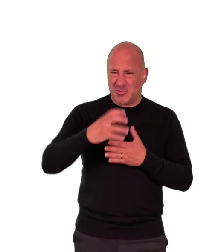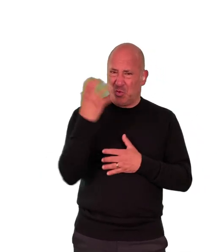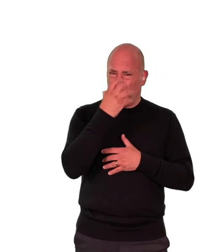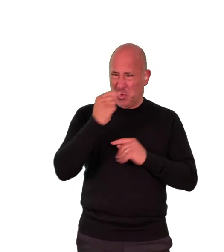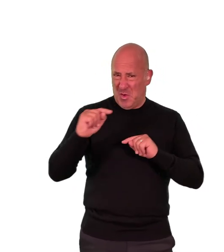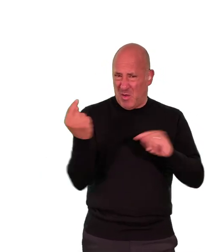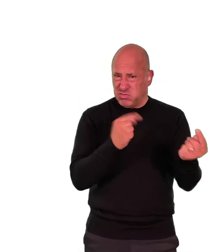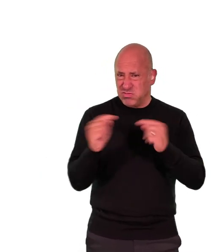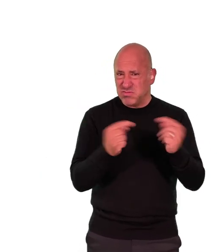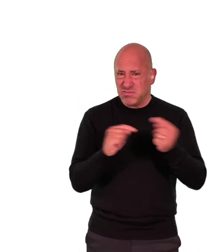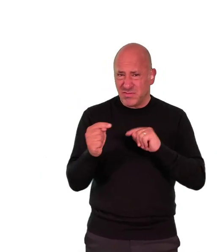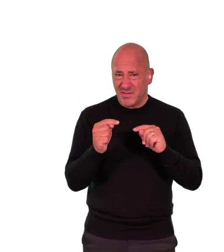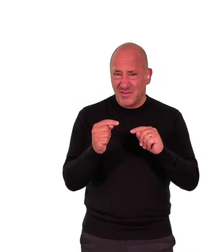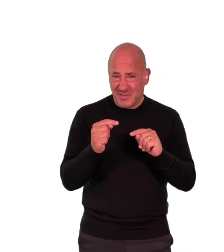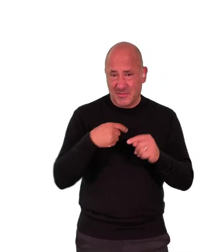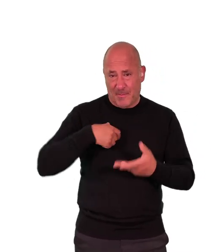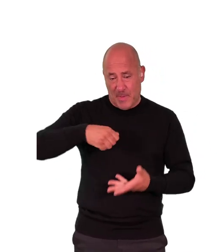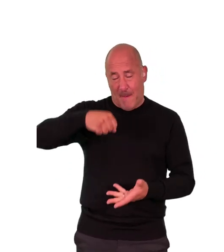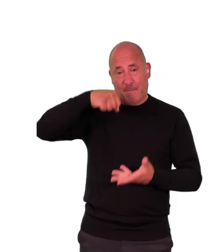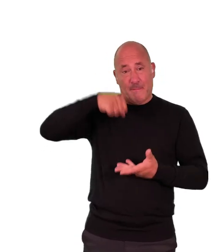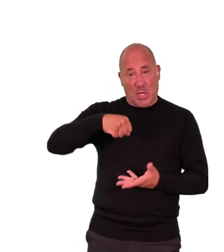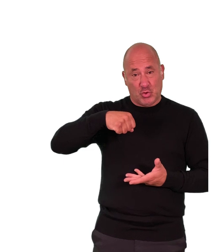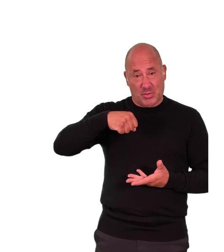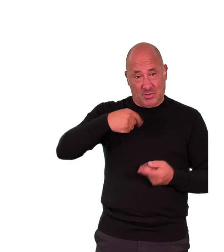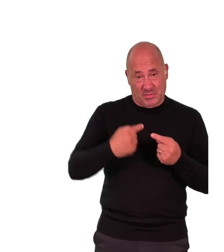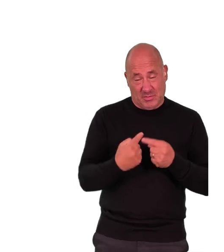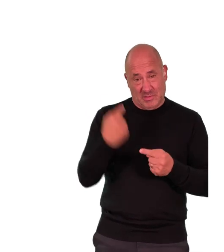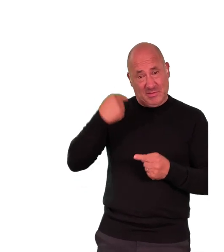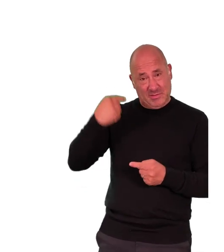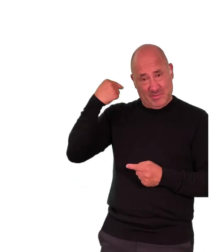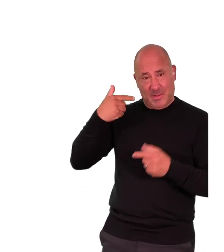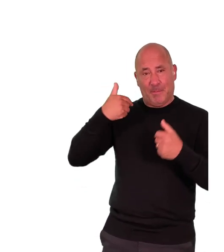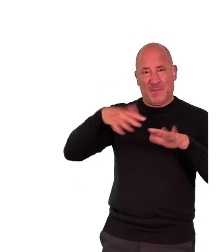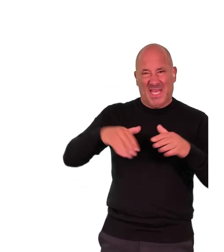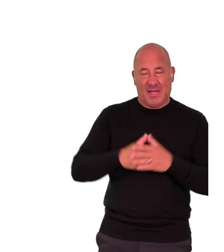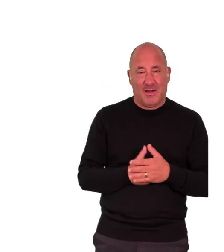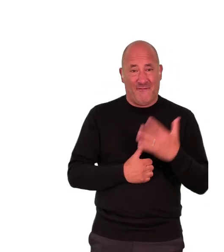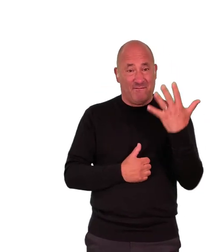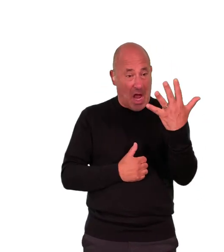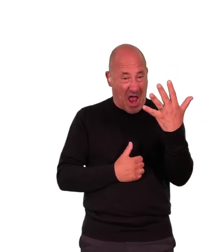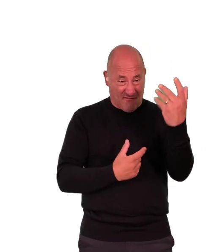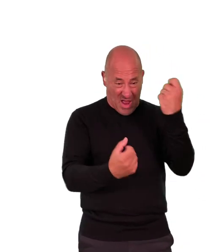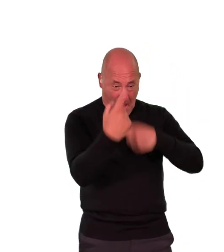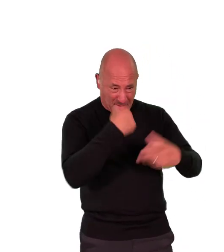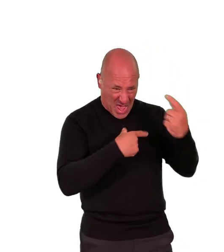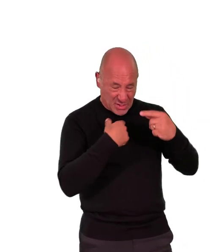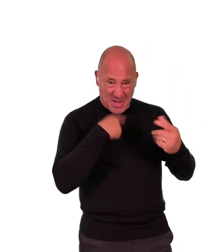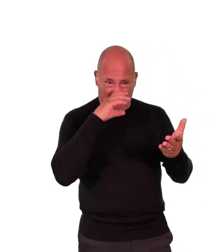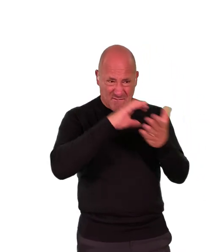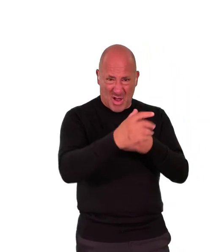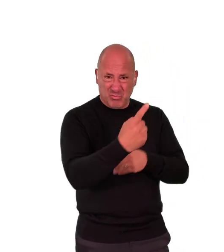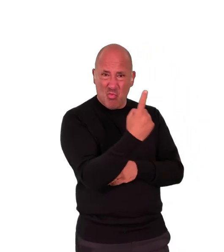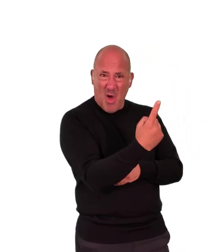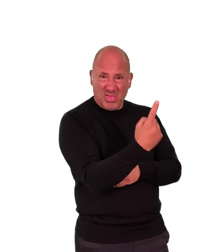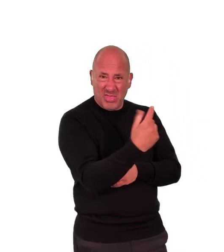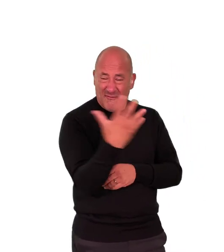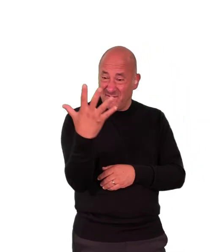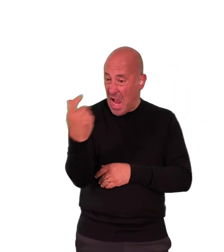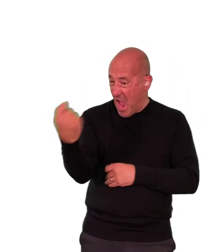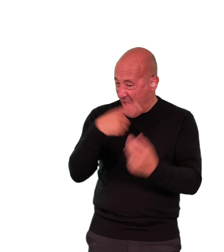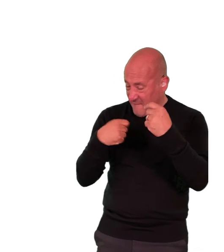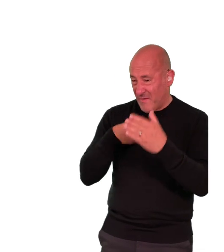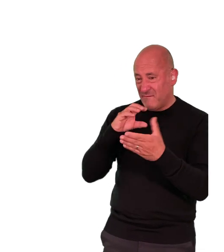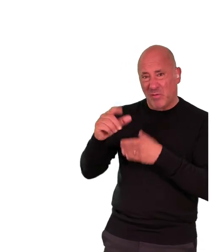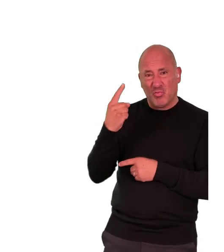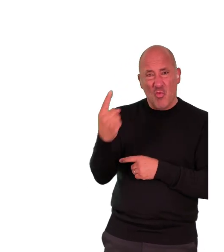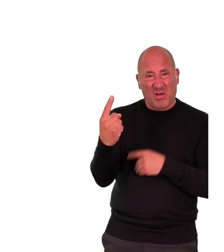really competitive. Our previous budget has allowed us to fund around 1 in 5 applications. These videos